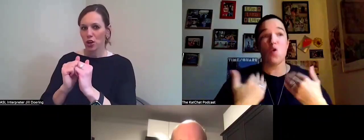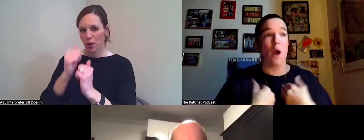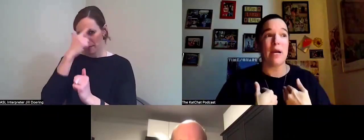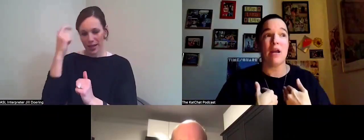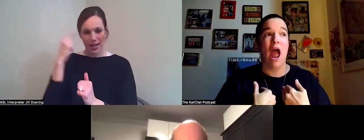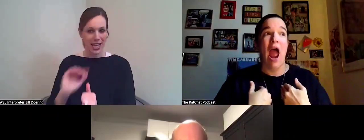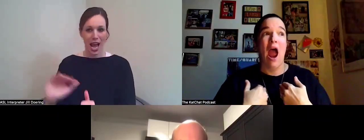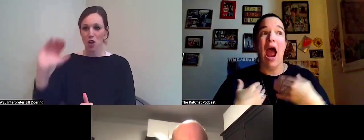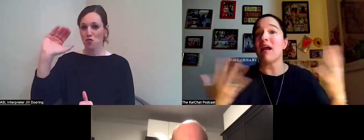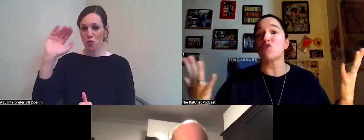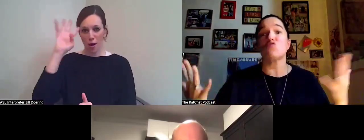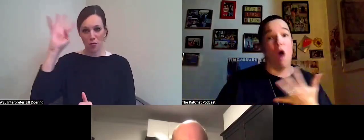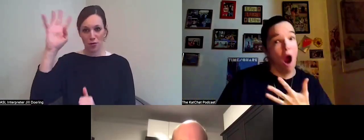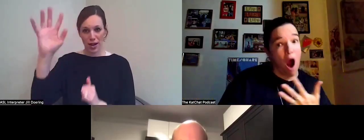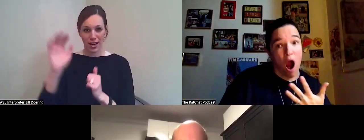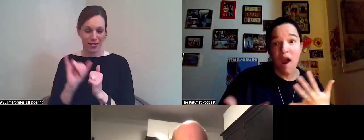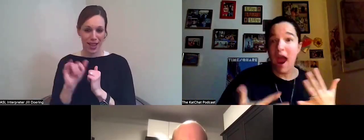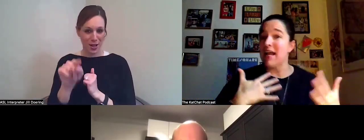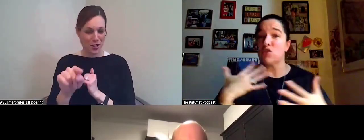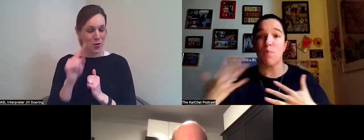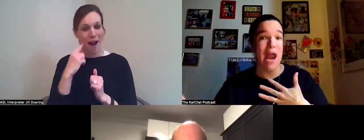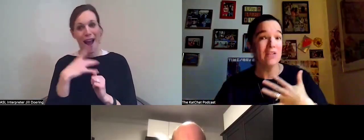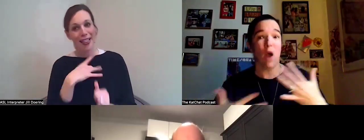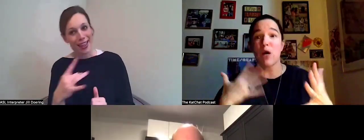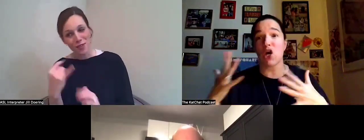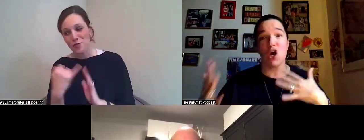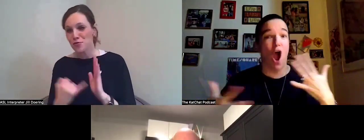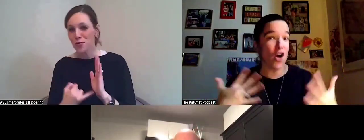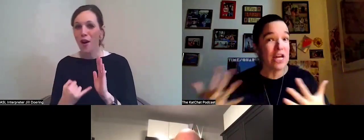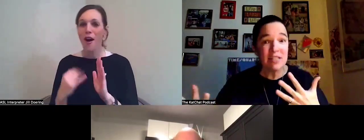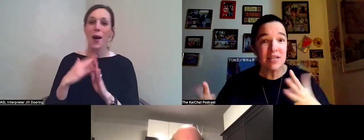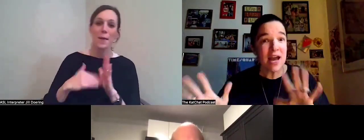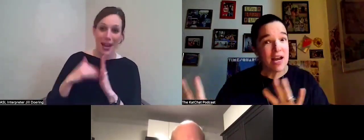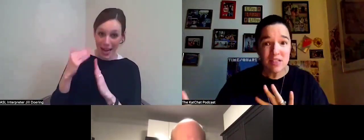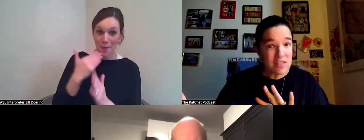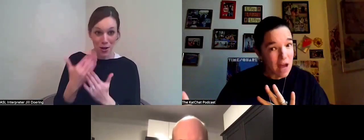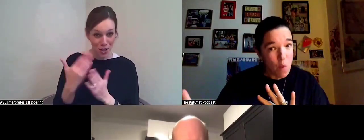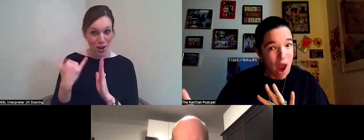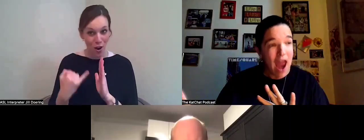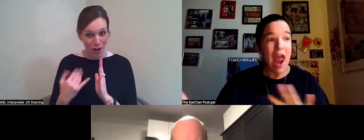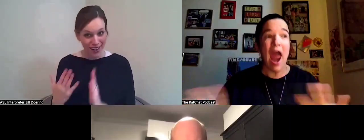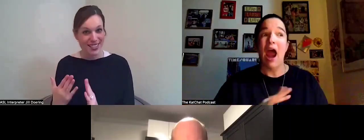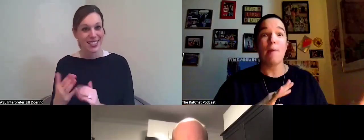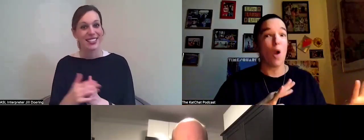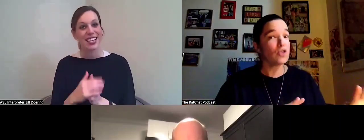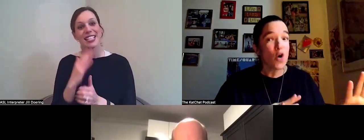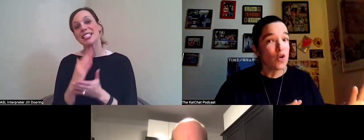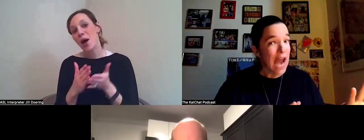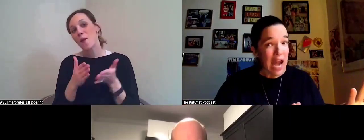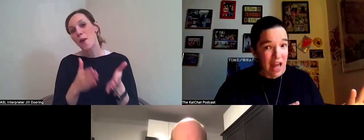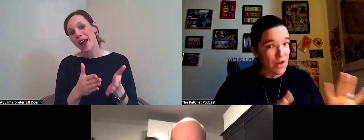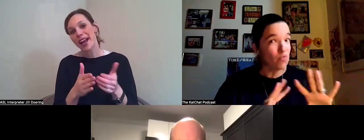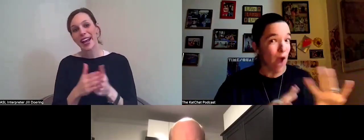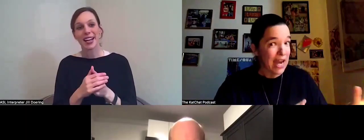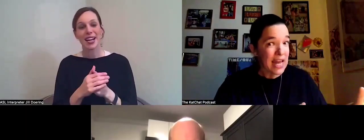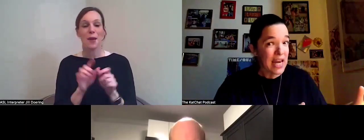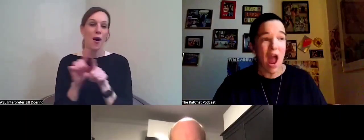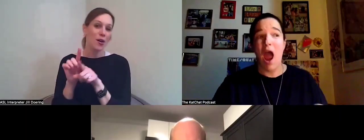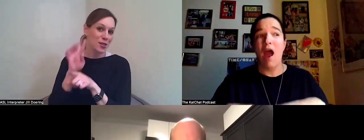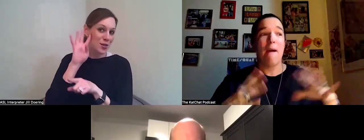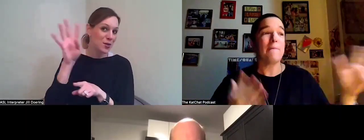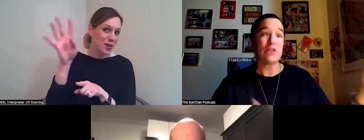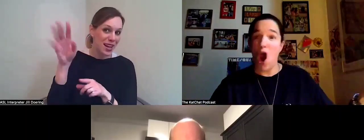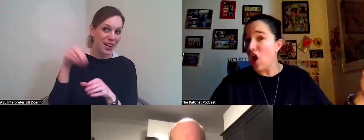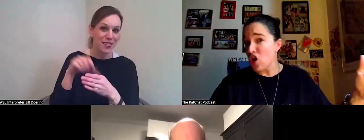creative like you. I mean, I like to draw, I like to paint, so I'm a good artist in some way. I'm also creative in